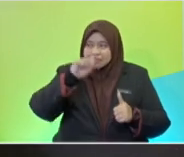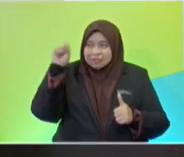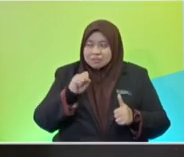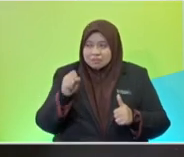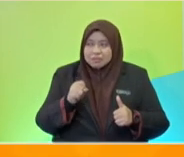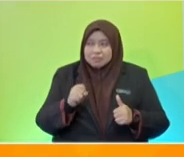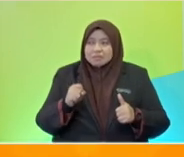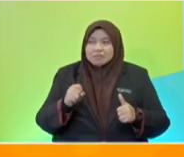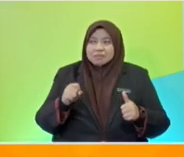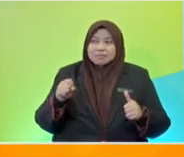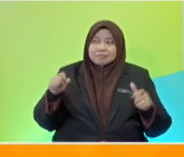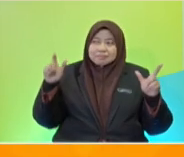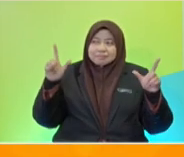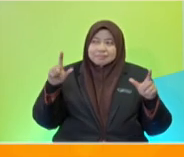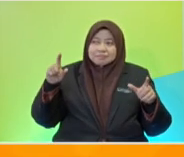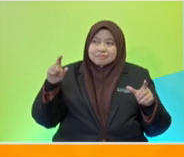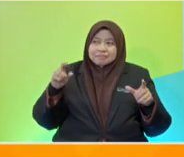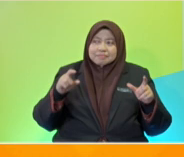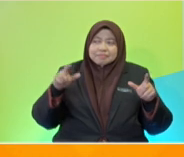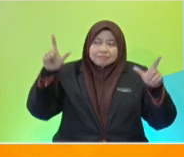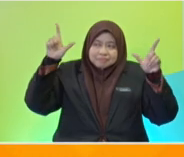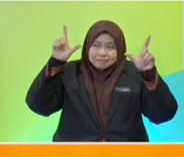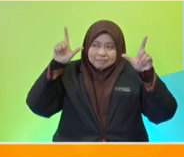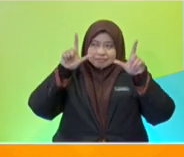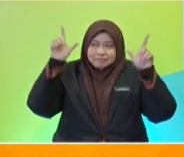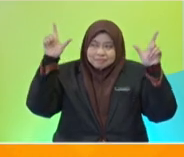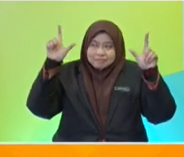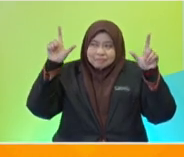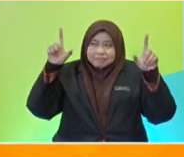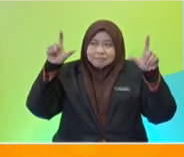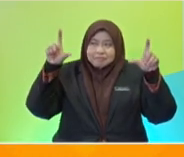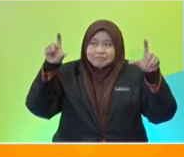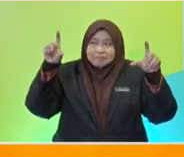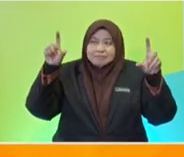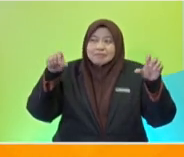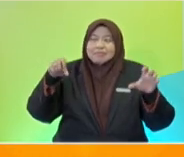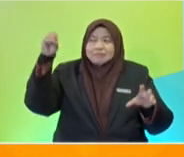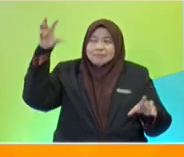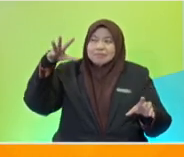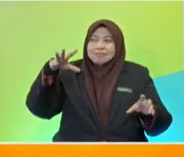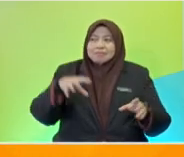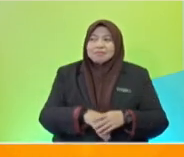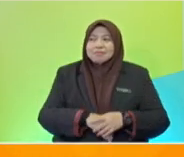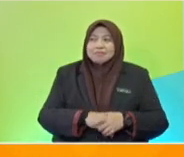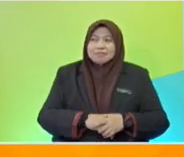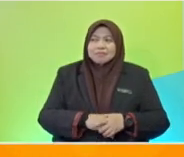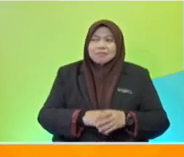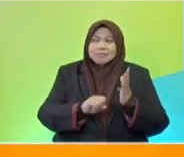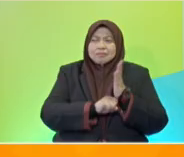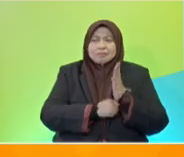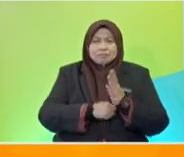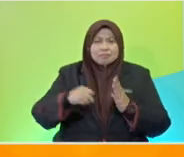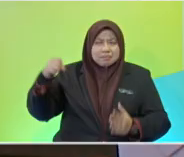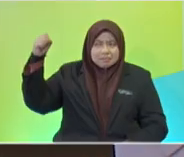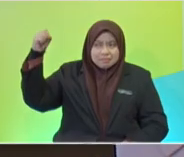Fireflies. They emit light. But are fireflies a source of light? Oh, what do